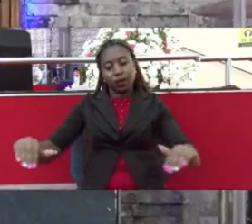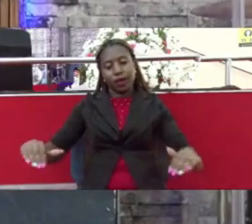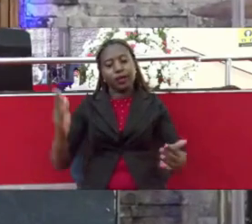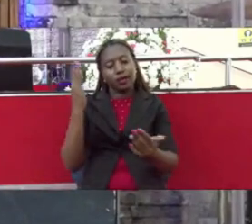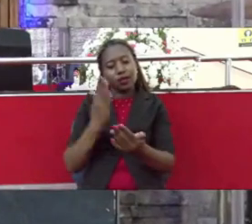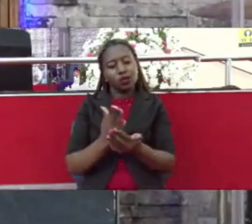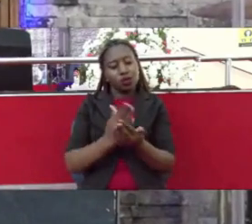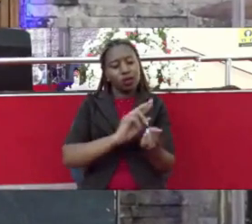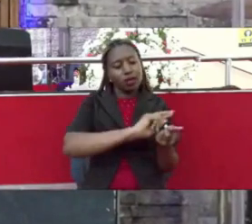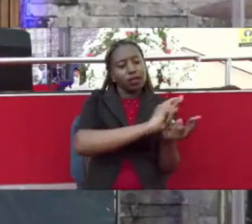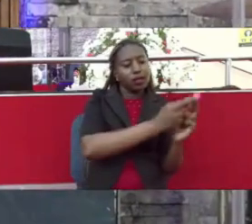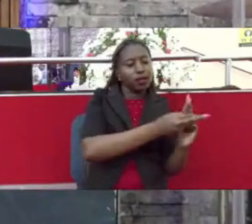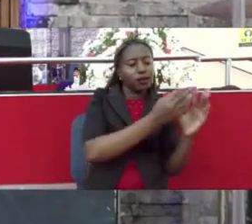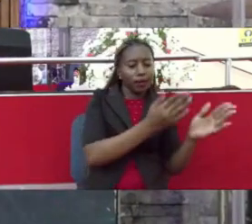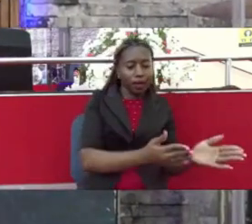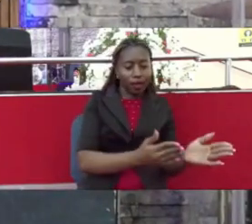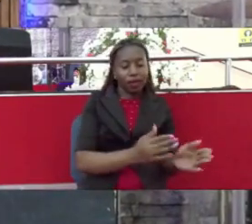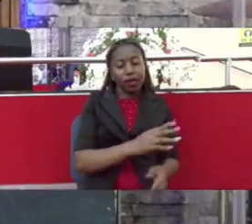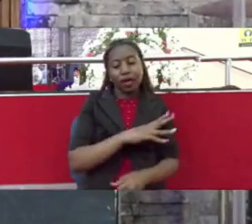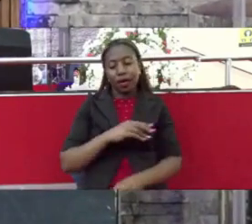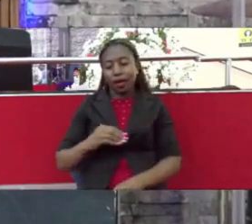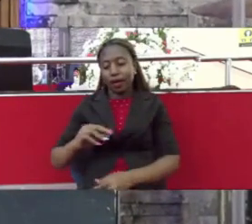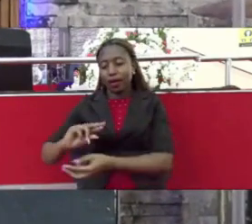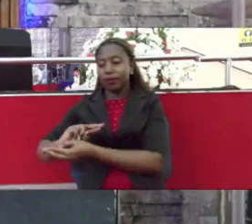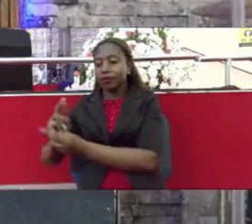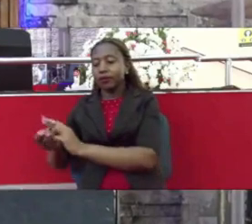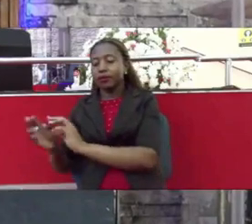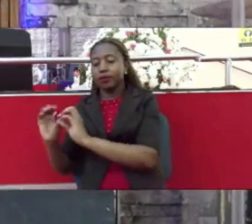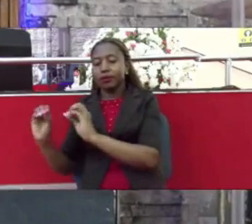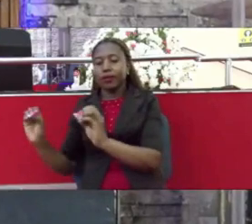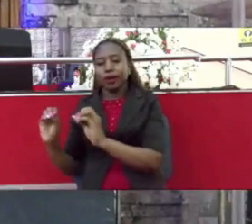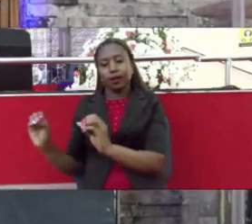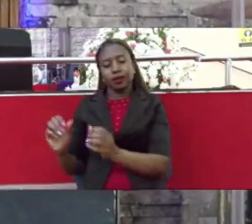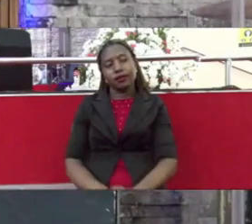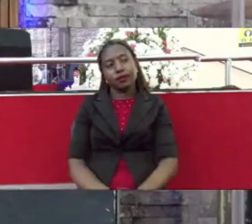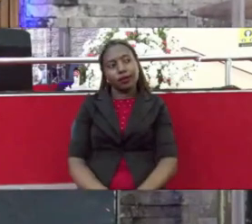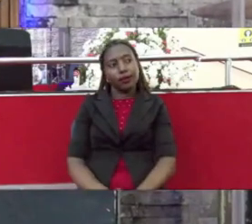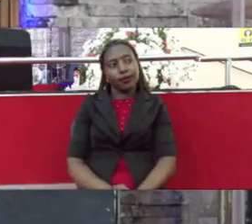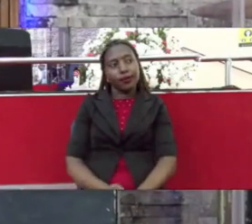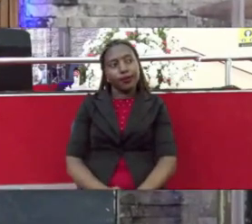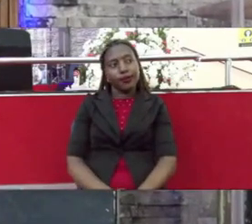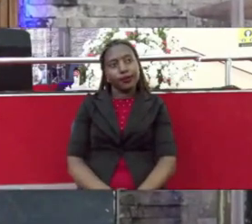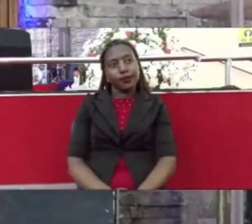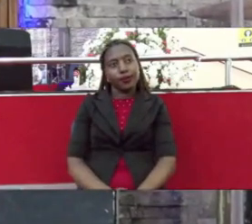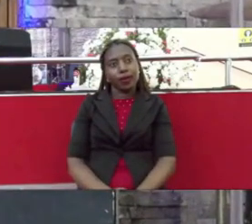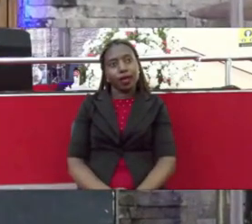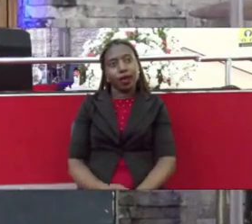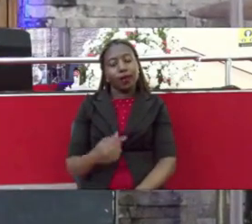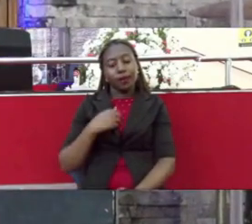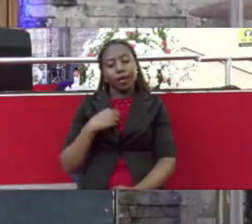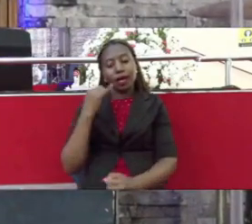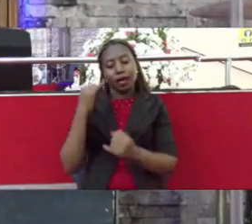repentant and their repentance. Akiweza kutenganisha waliotubu kwa kweli na wale ambao wamekataa kutubu. I can conclude by